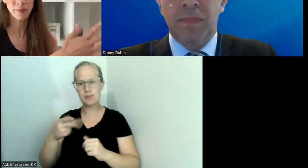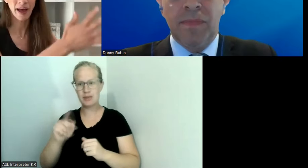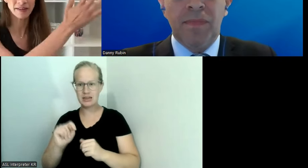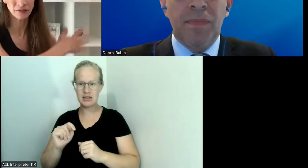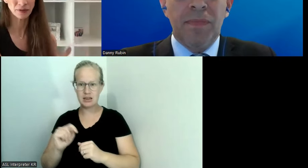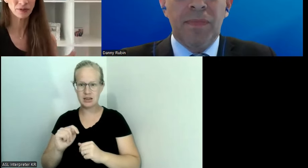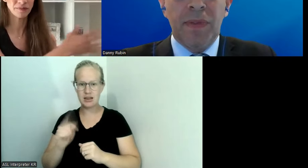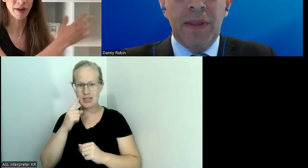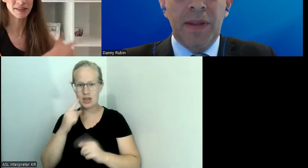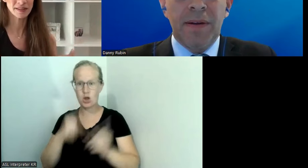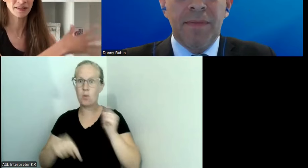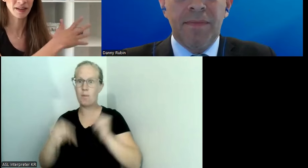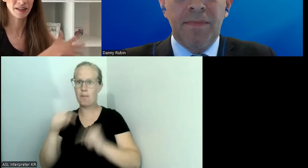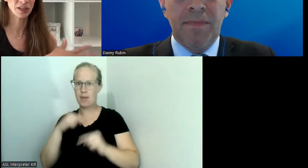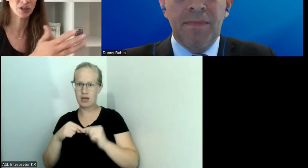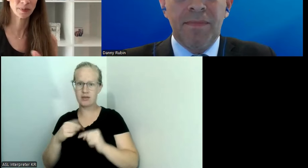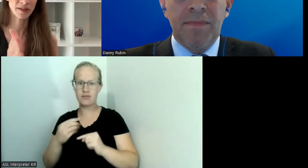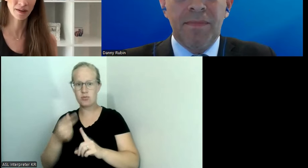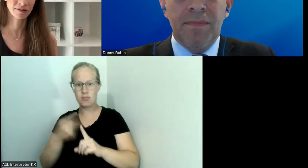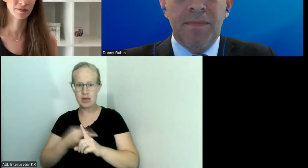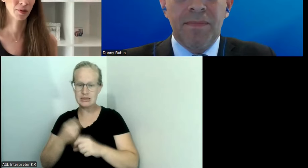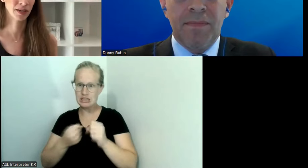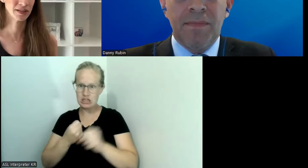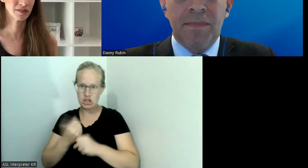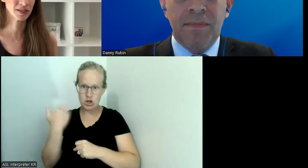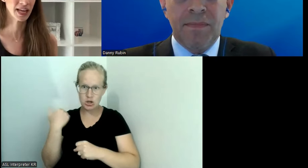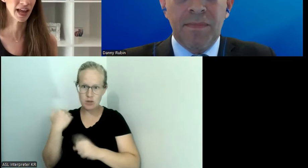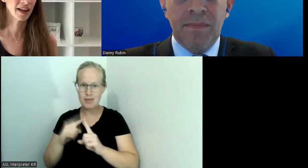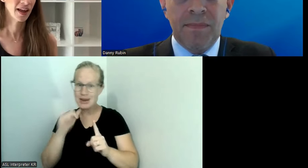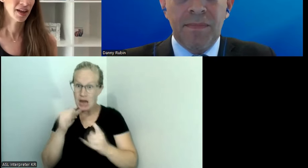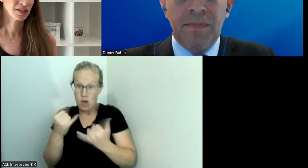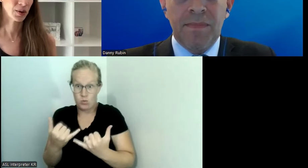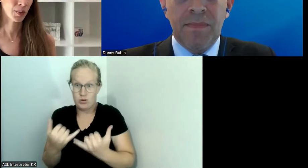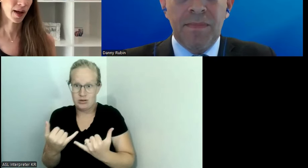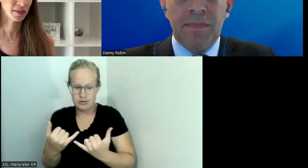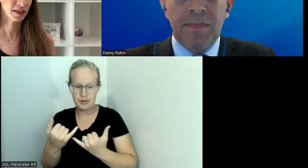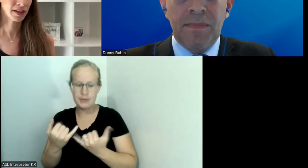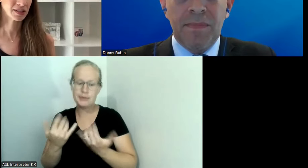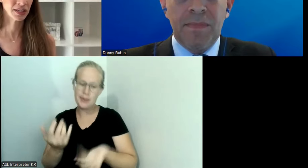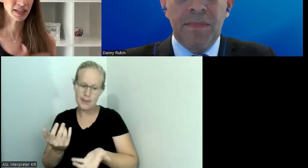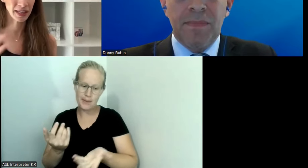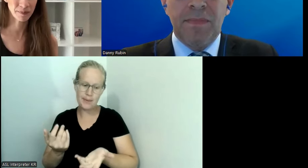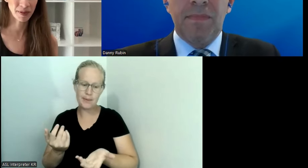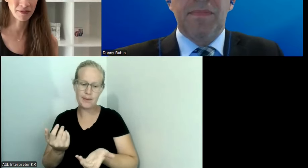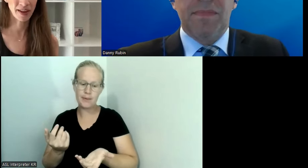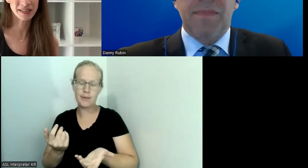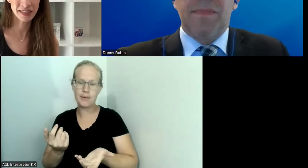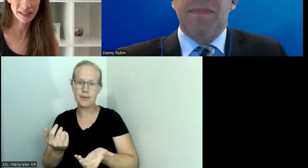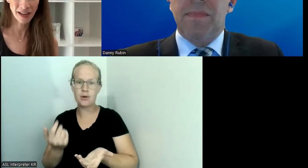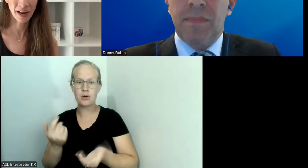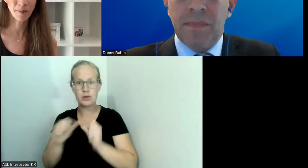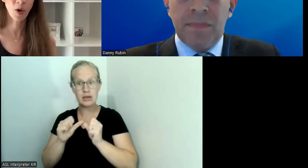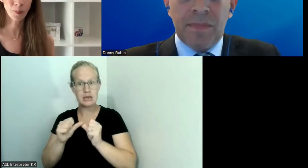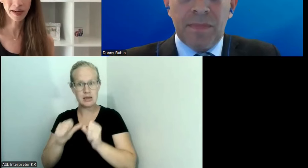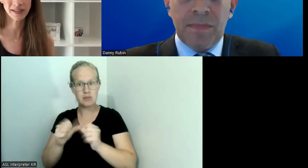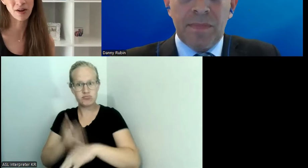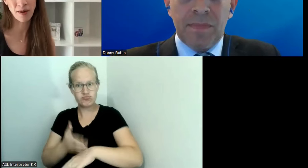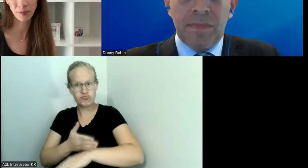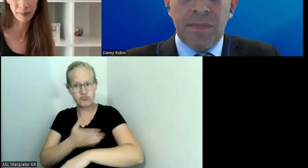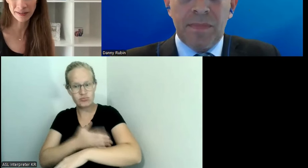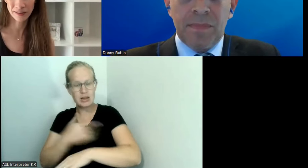kind of goes back several months and years, but not what it is today. So I think it's going to keep advancing and I'm